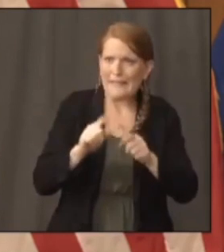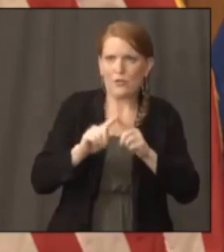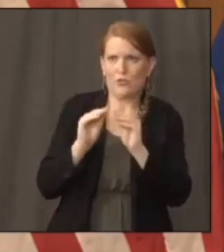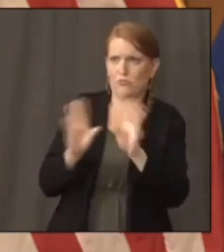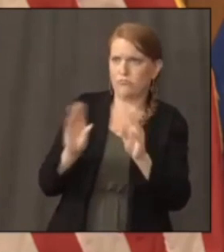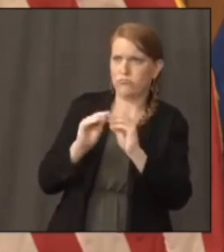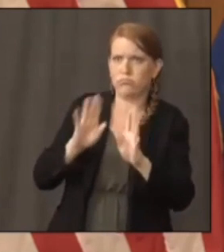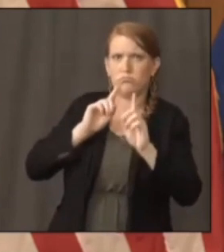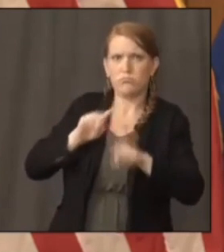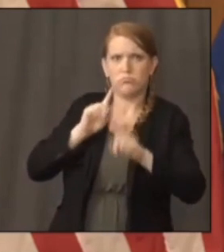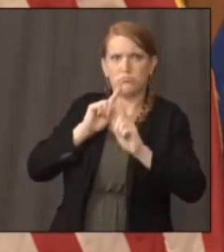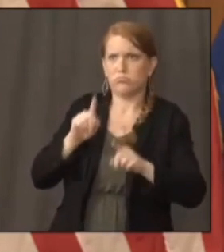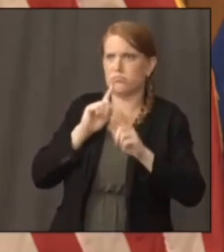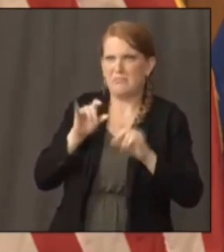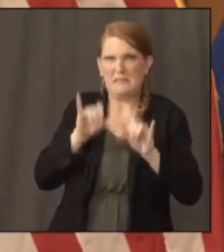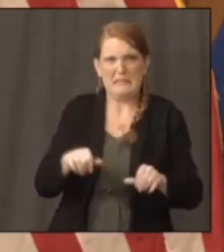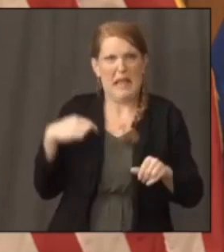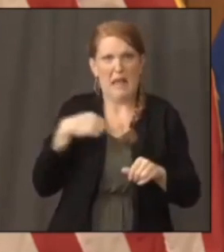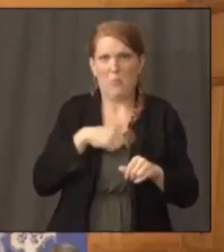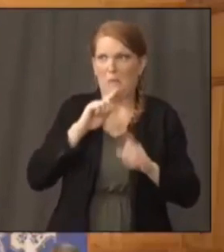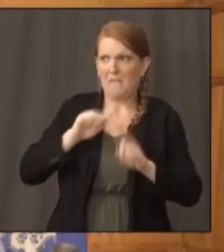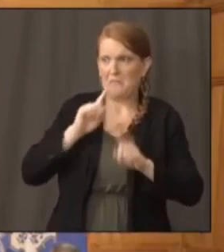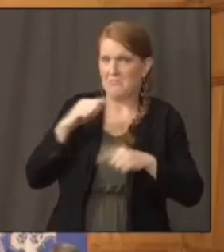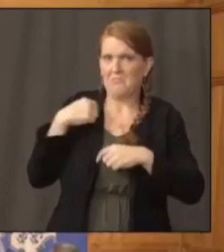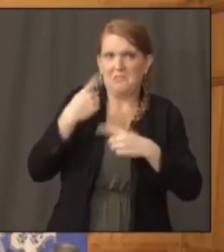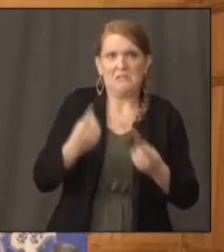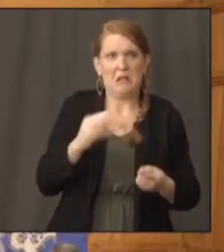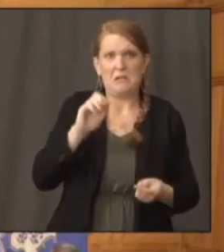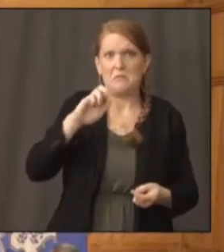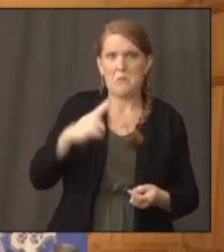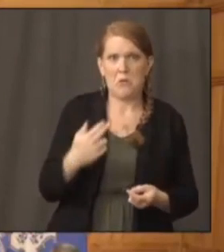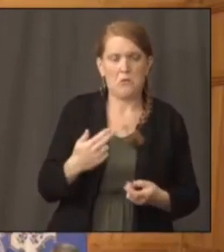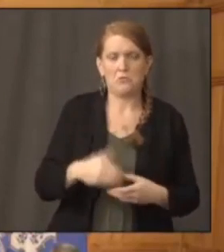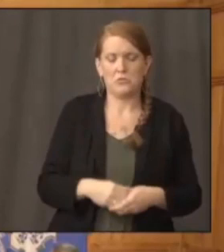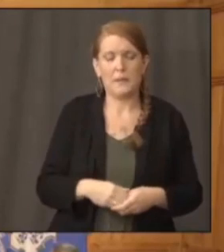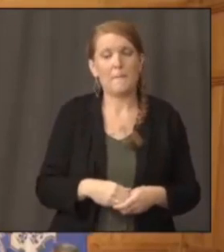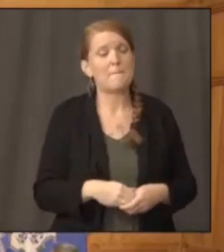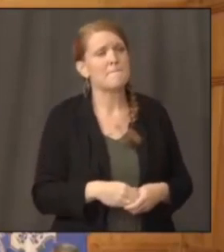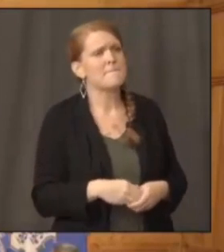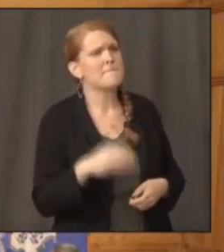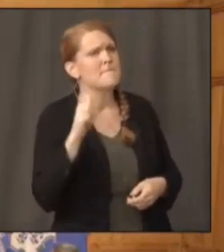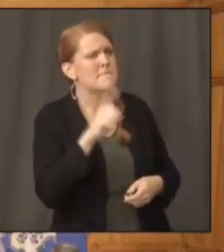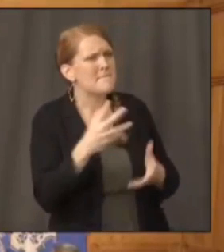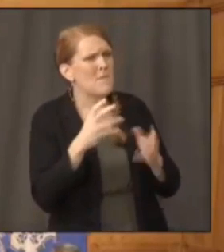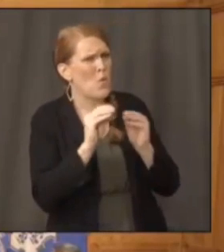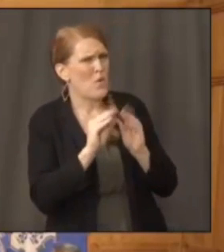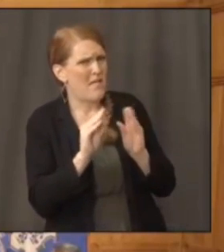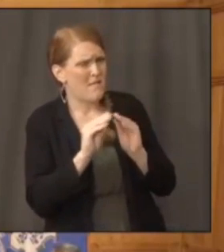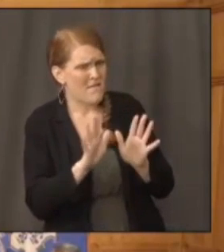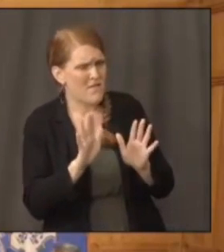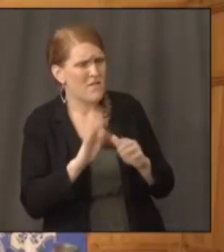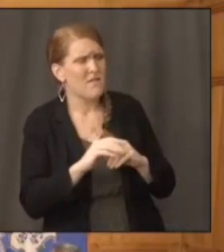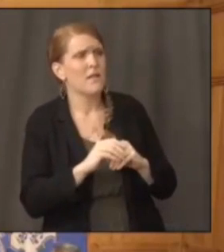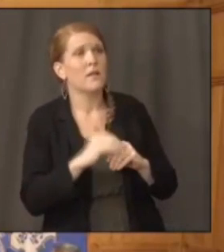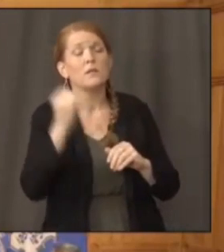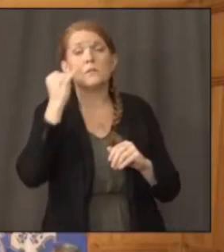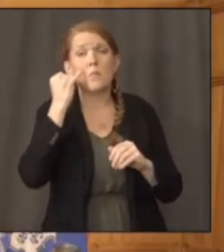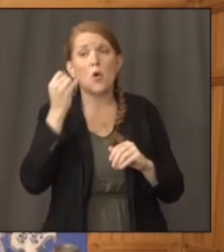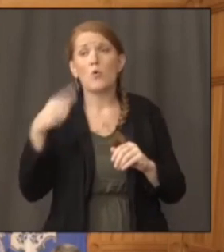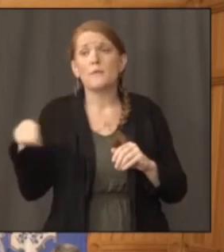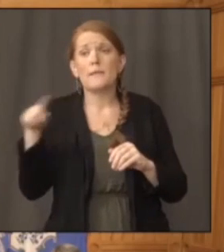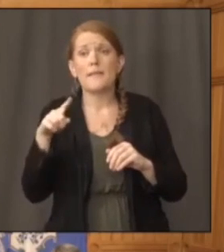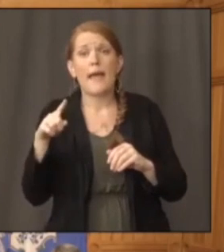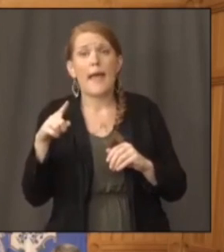as we have done since March. So just to clarify, though, that if there was some sort of push to put